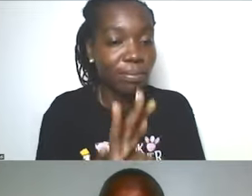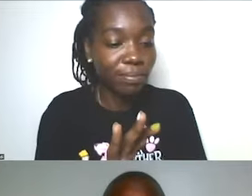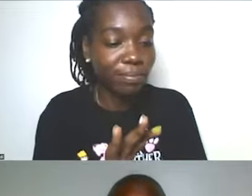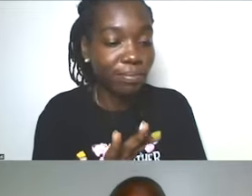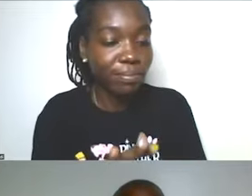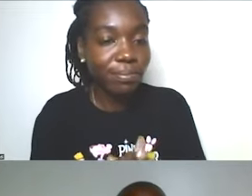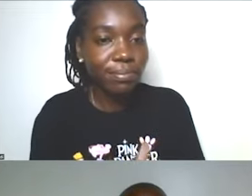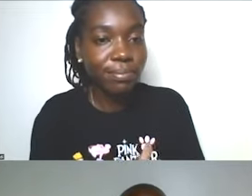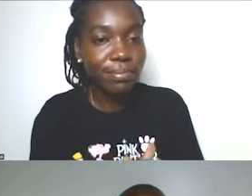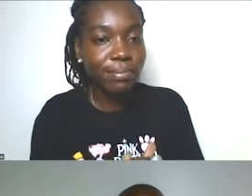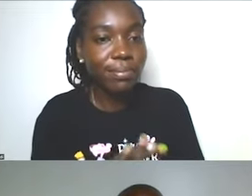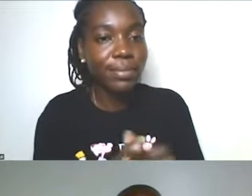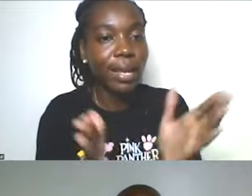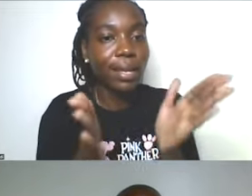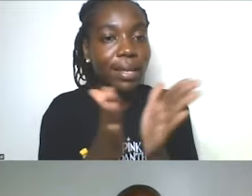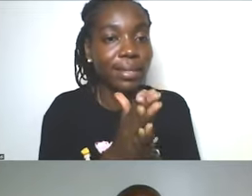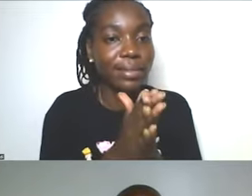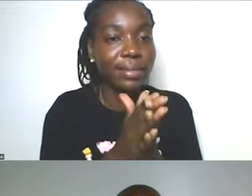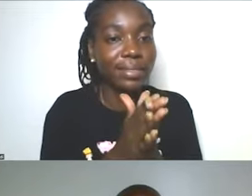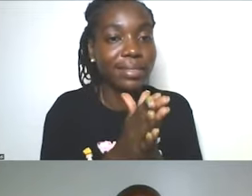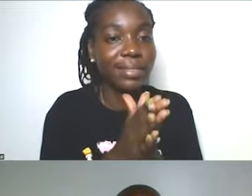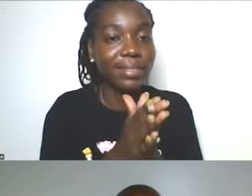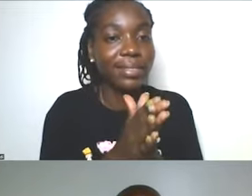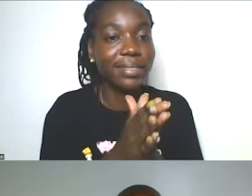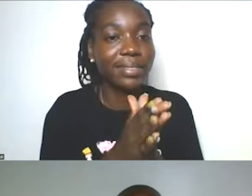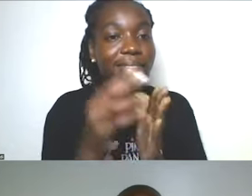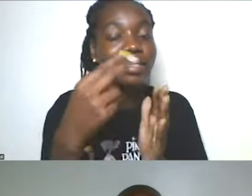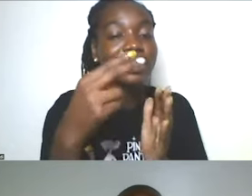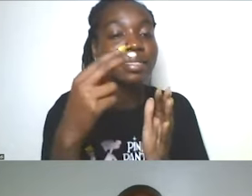And yeah, Kevin, the show was yours.